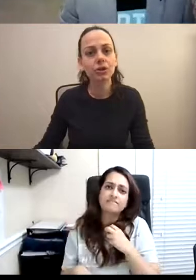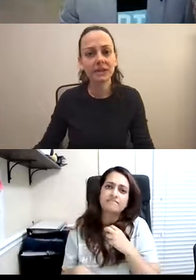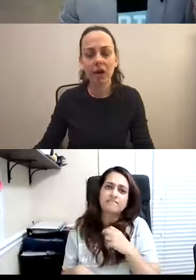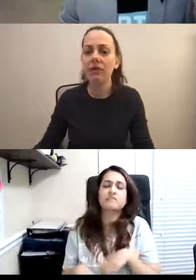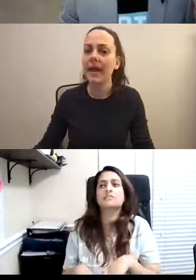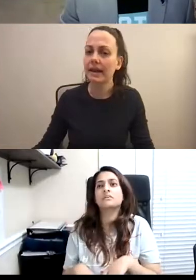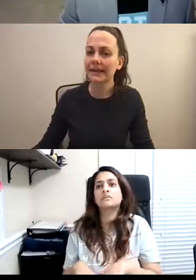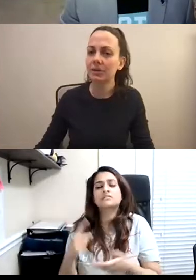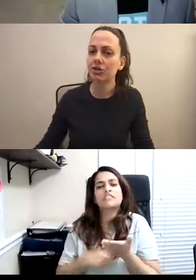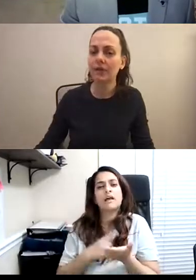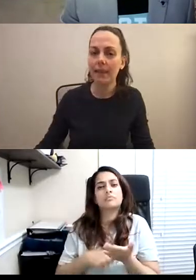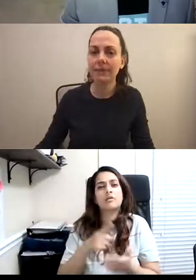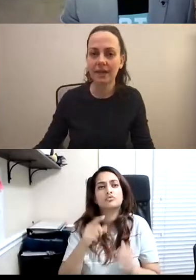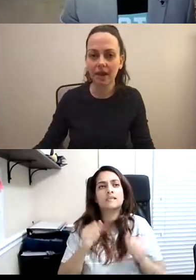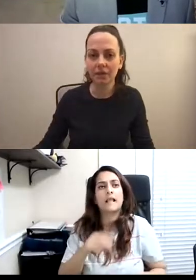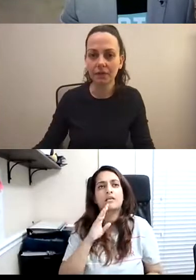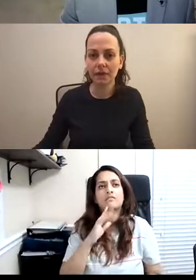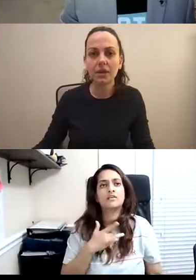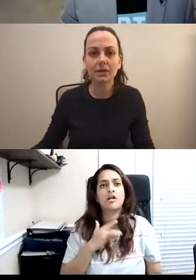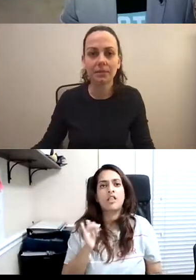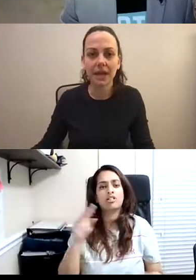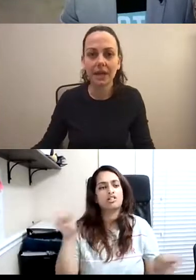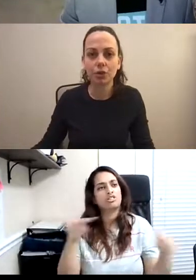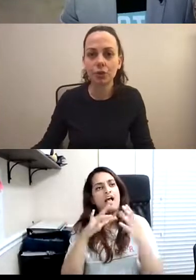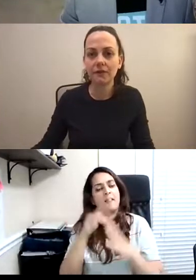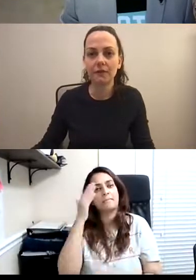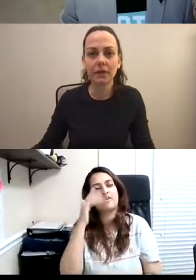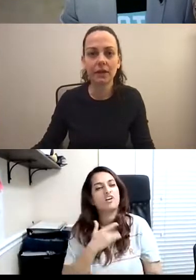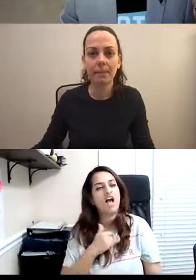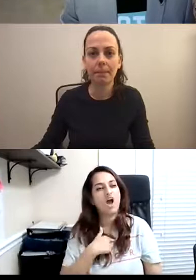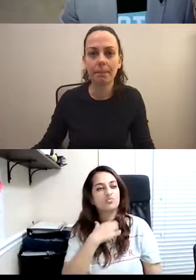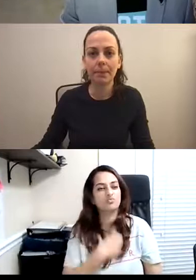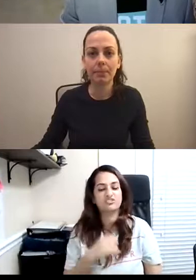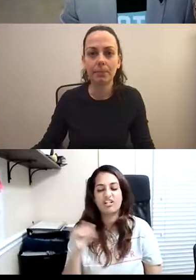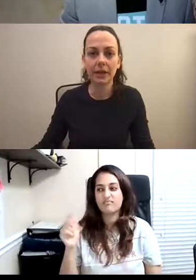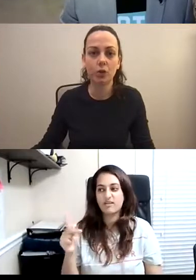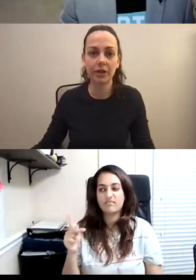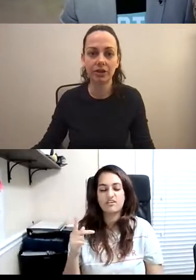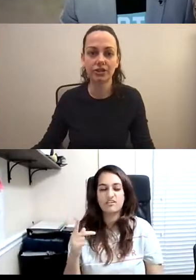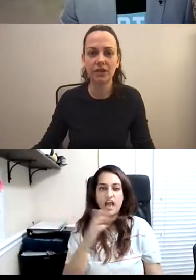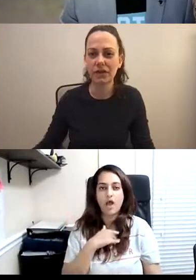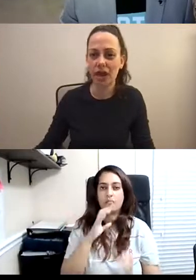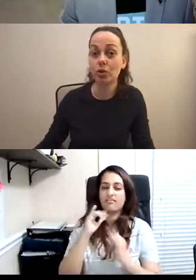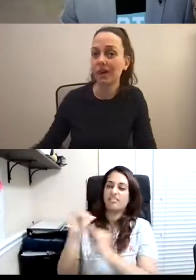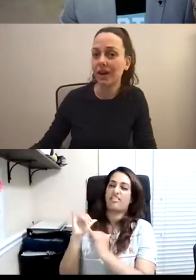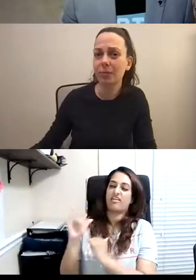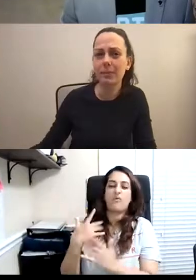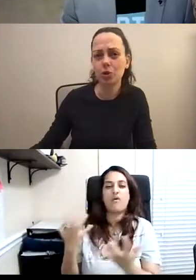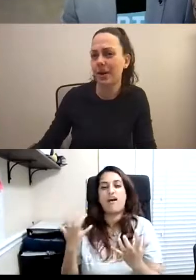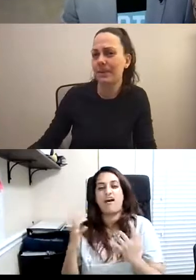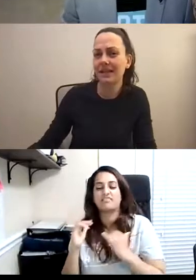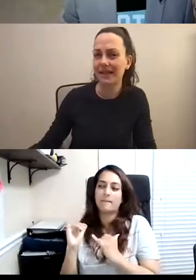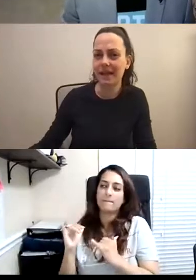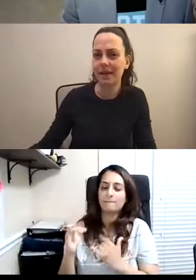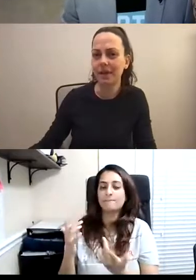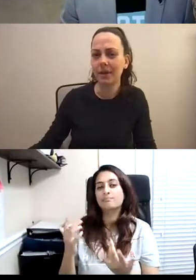Accept yourself, and accepting yourself can be tough. Sometimes you can feel like people, like you look at yourself and you look at other people and you want